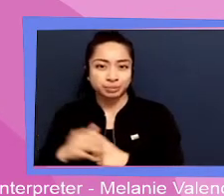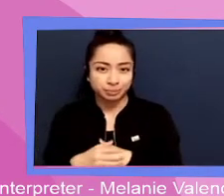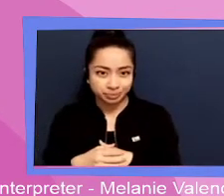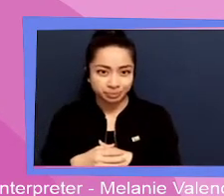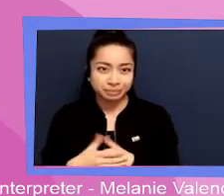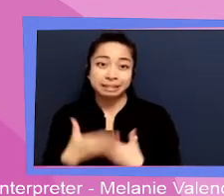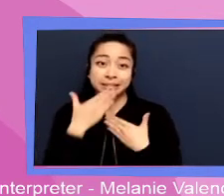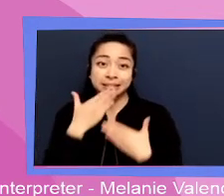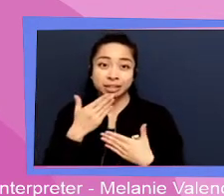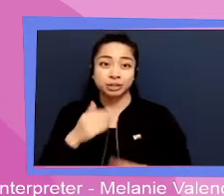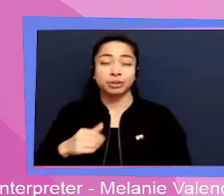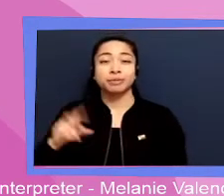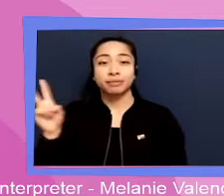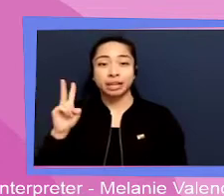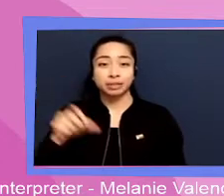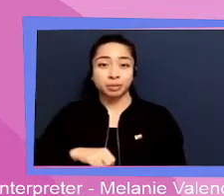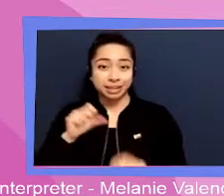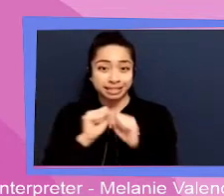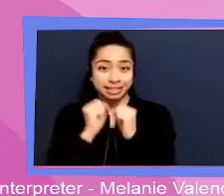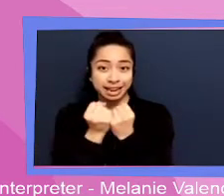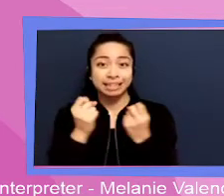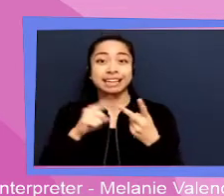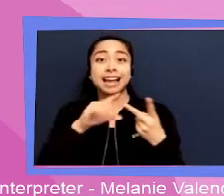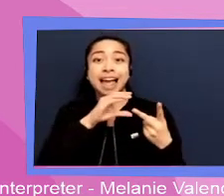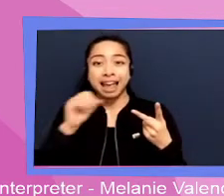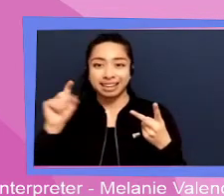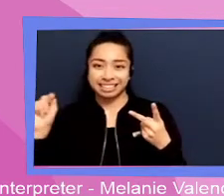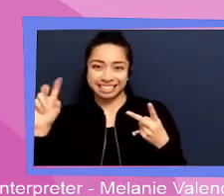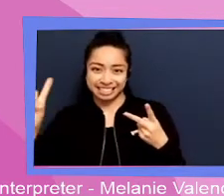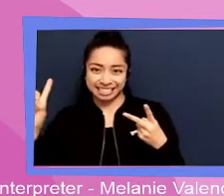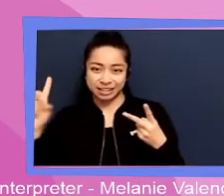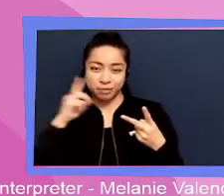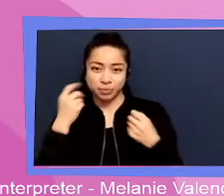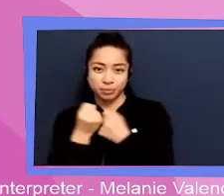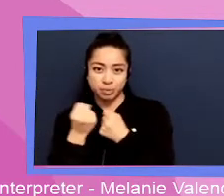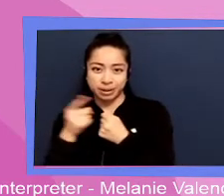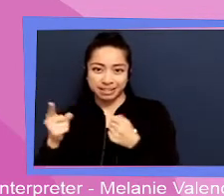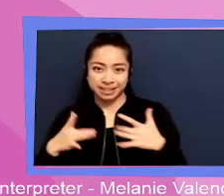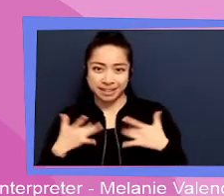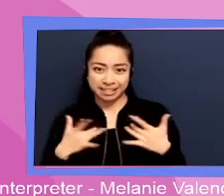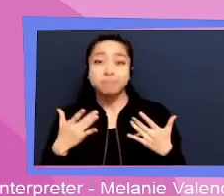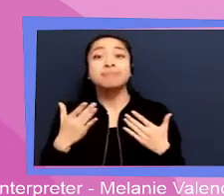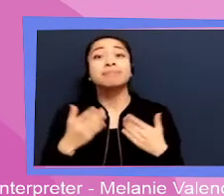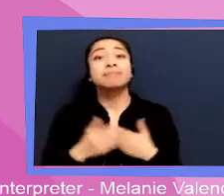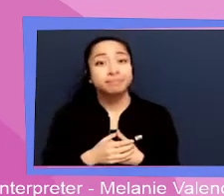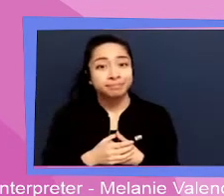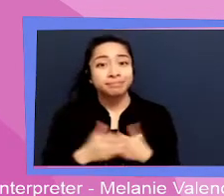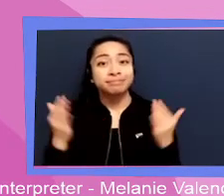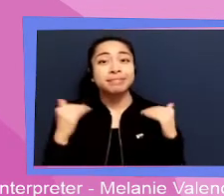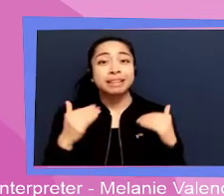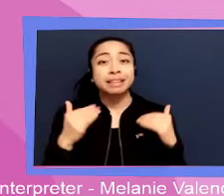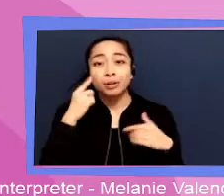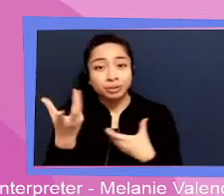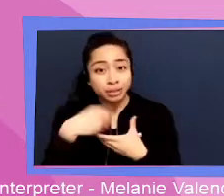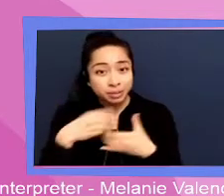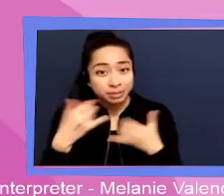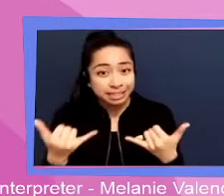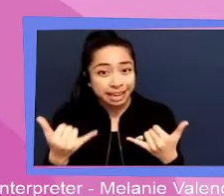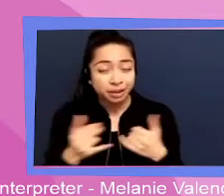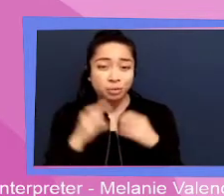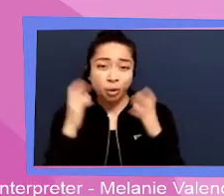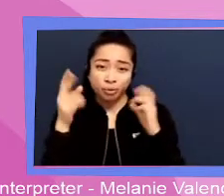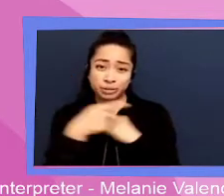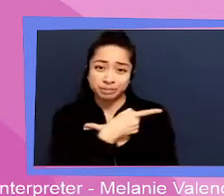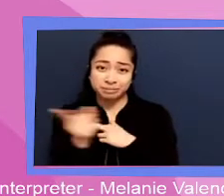and TD. So thank you all for being here, and thank you everyone for tuning in. I hope you all have a